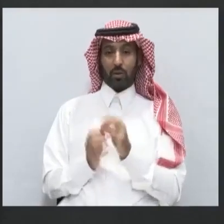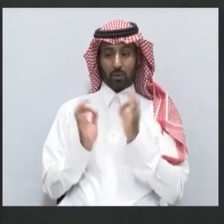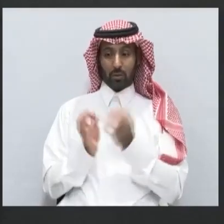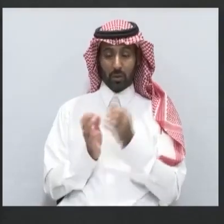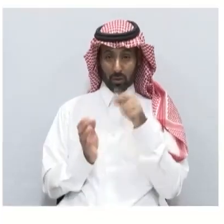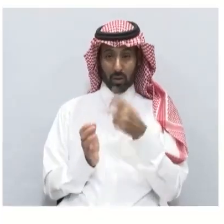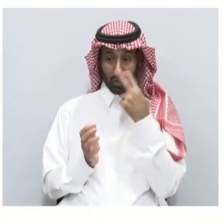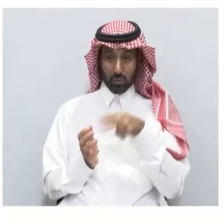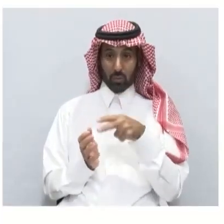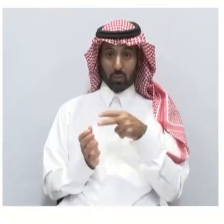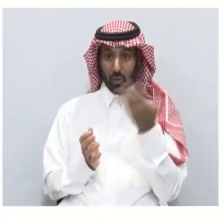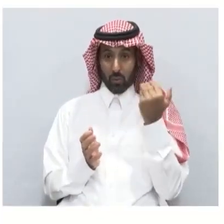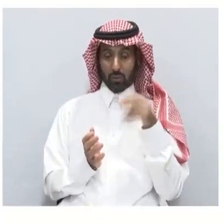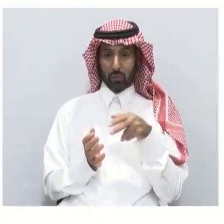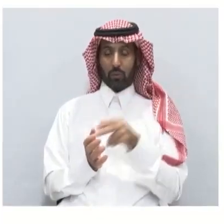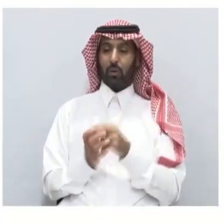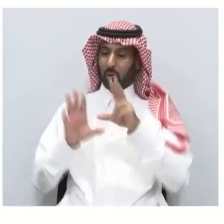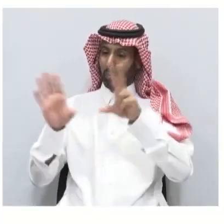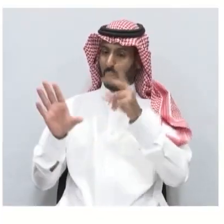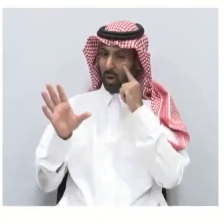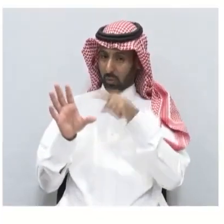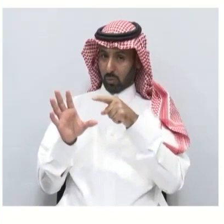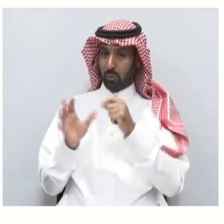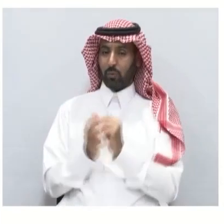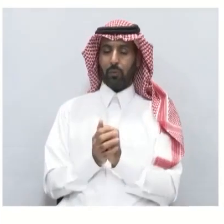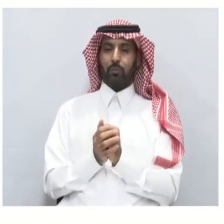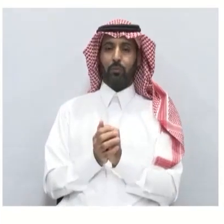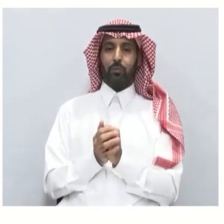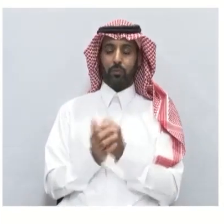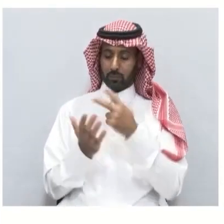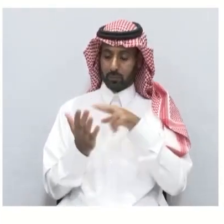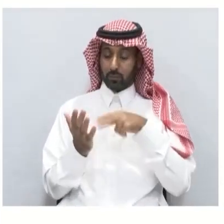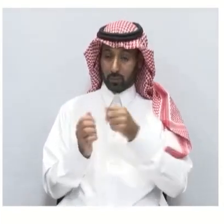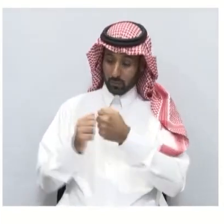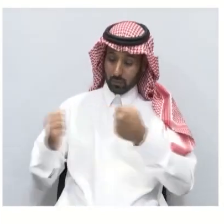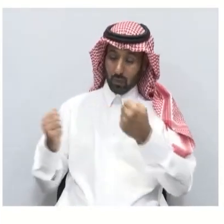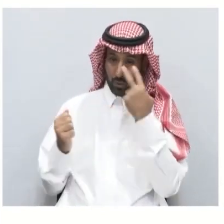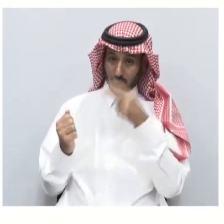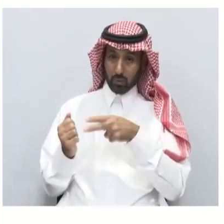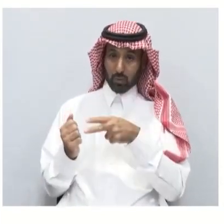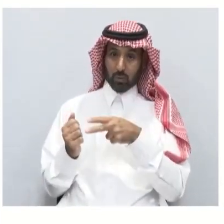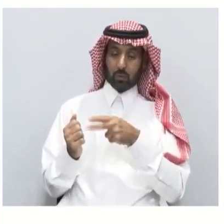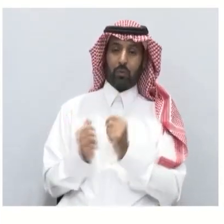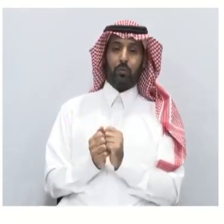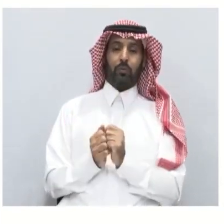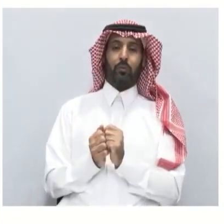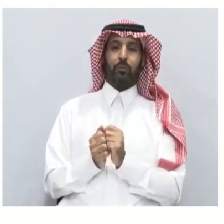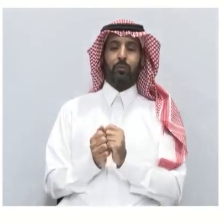Have you seen recent crimes in the news, on the social media, while you're reading in the news? Have your eyes